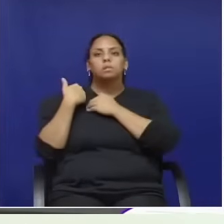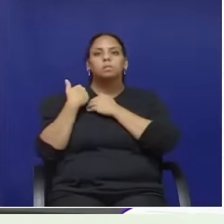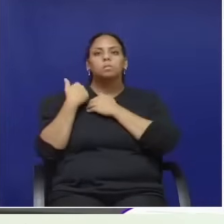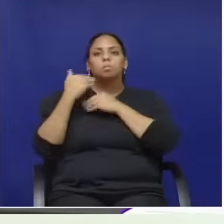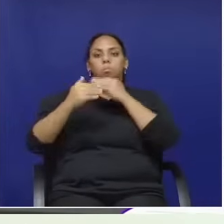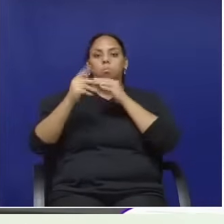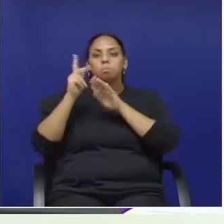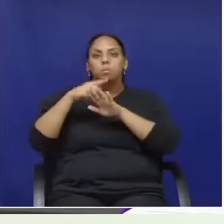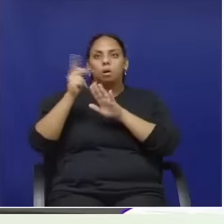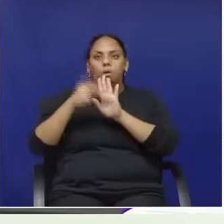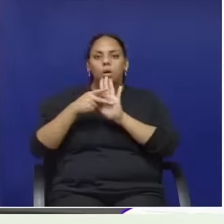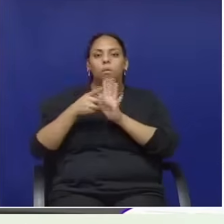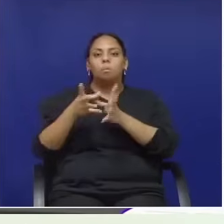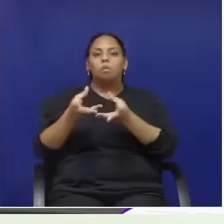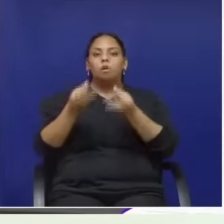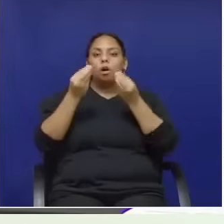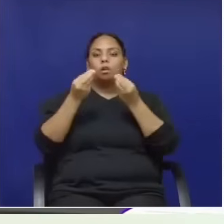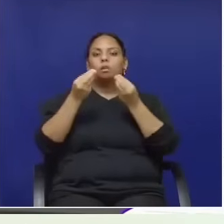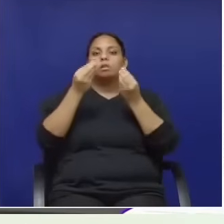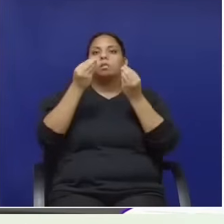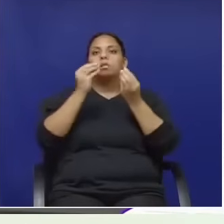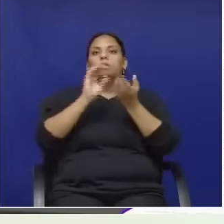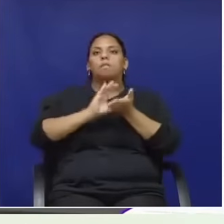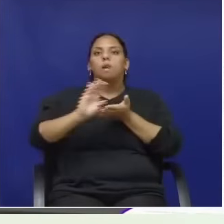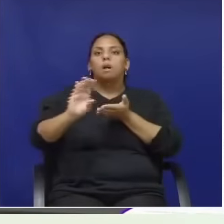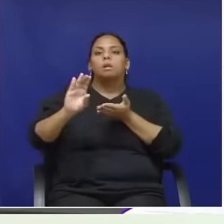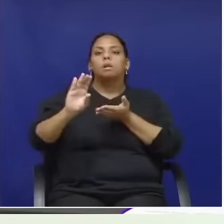Program received funding from the